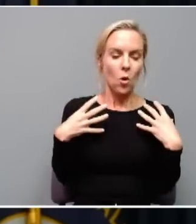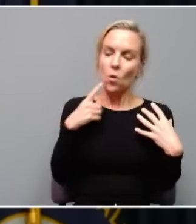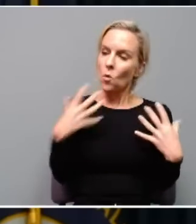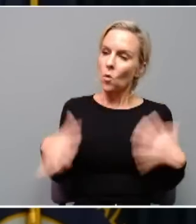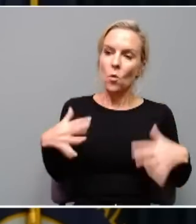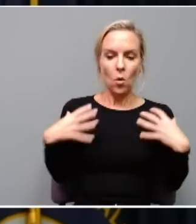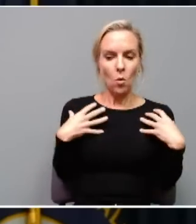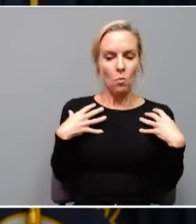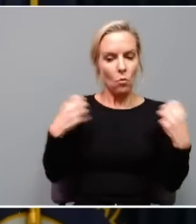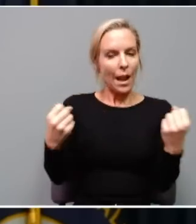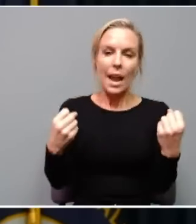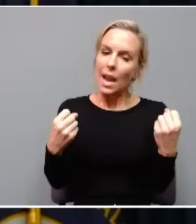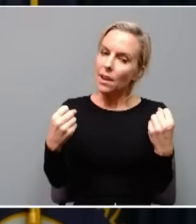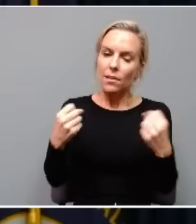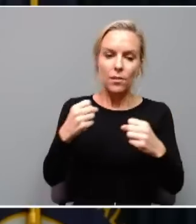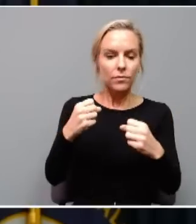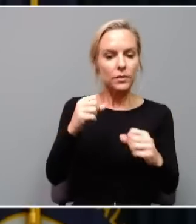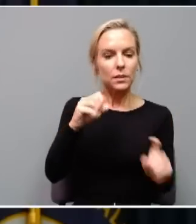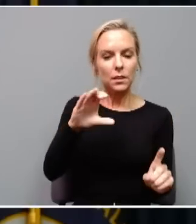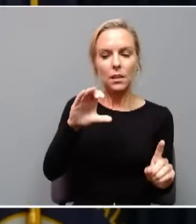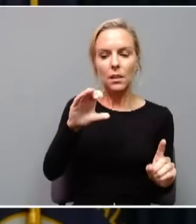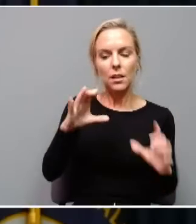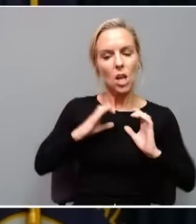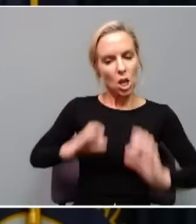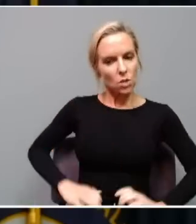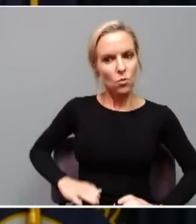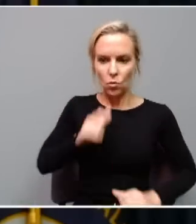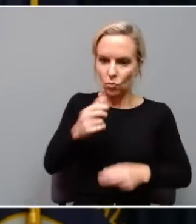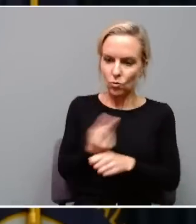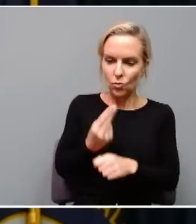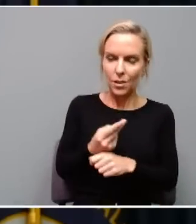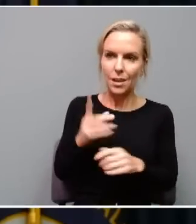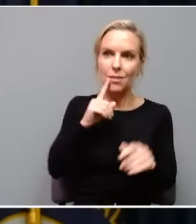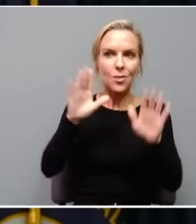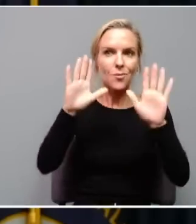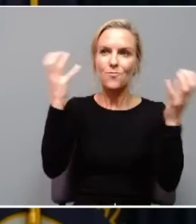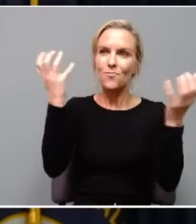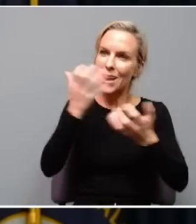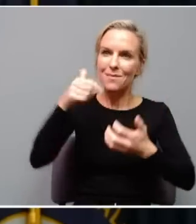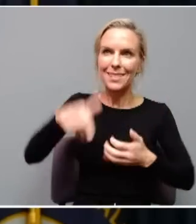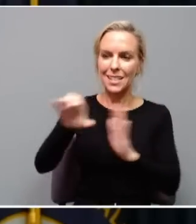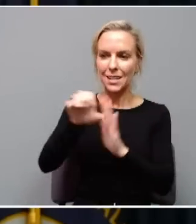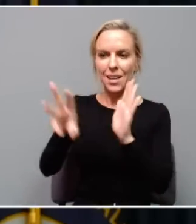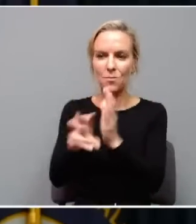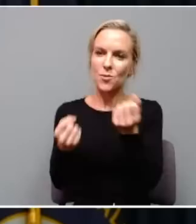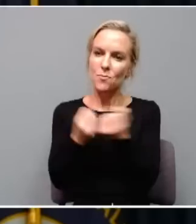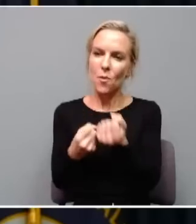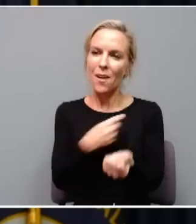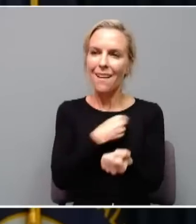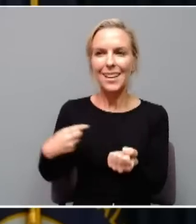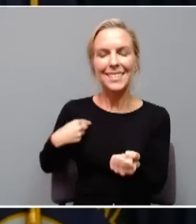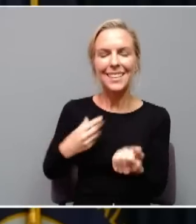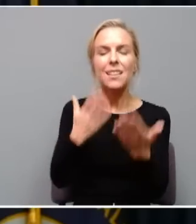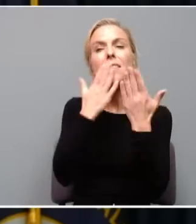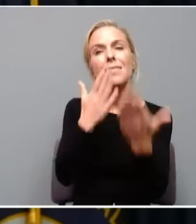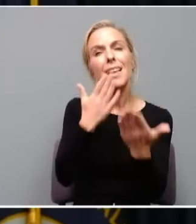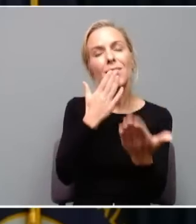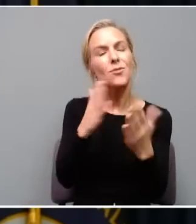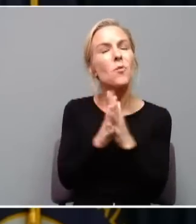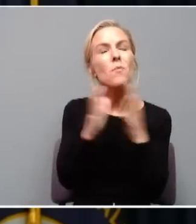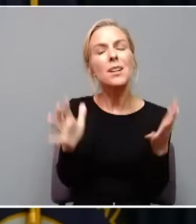and then also to this incredible Commonwealth for supporting us. And so thank you so much, and be safe.